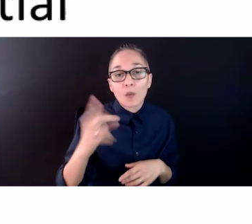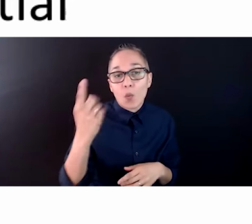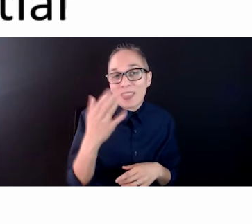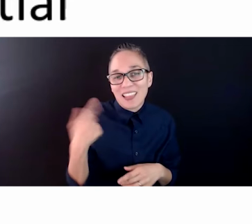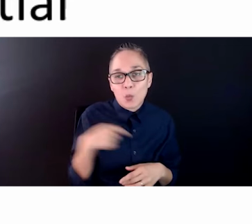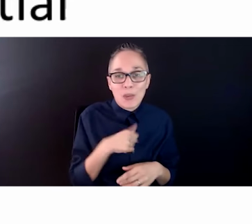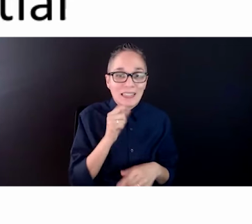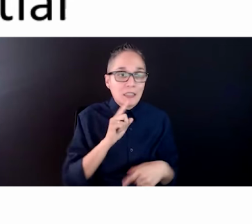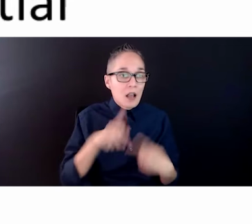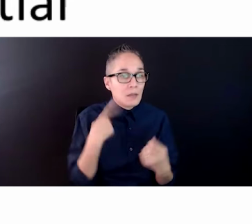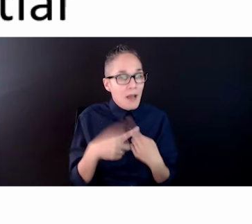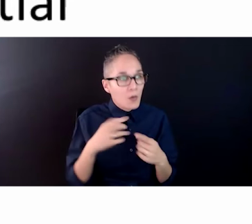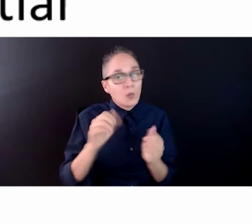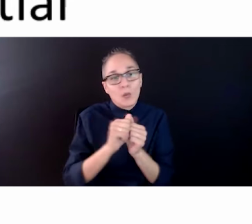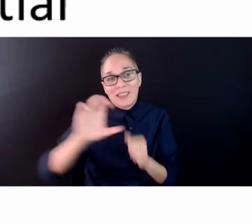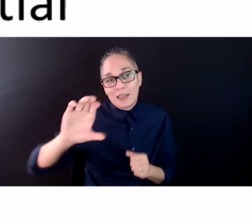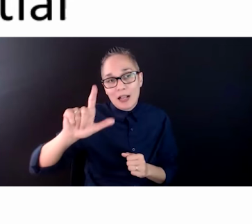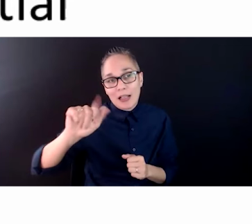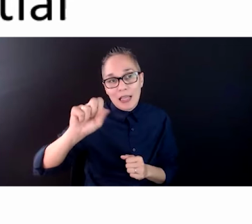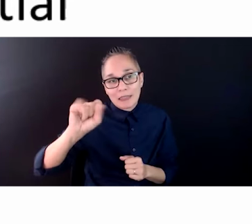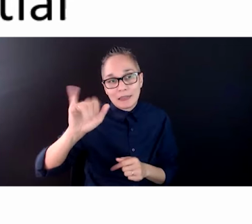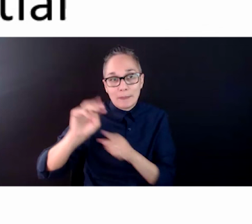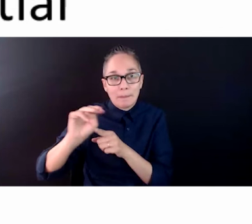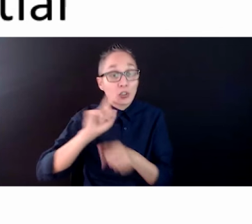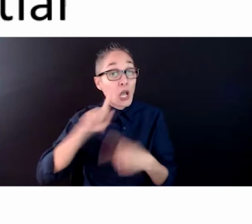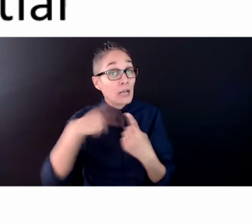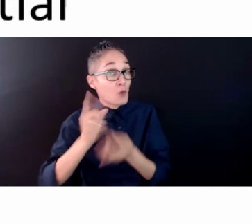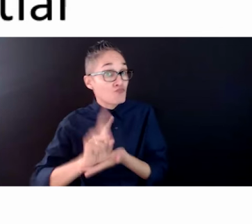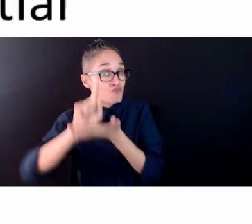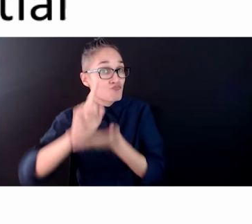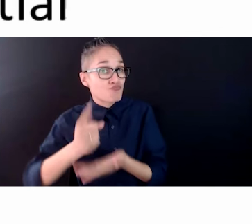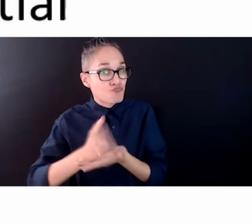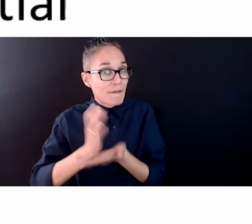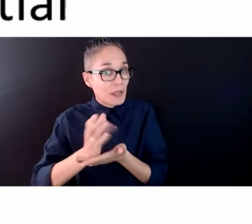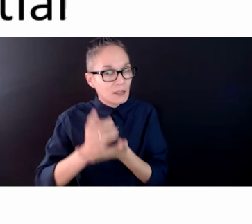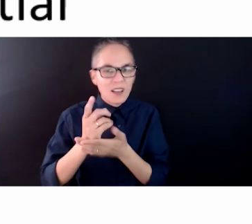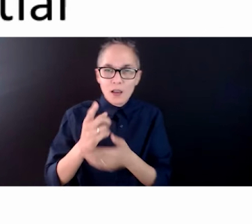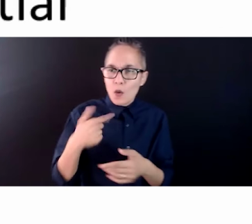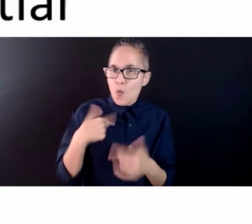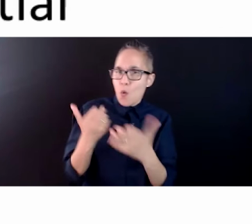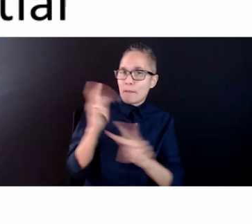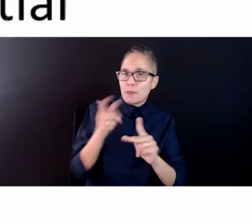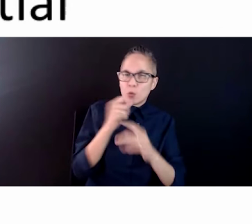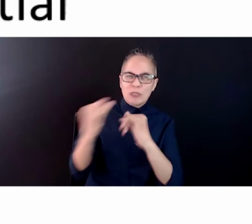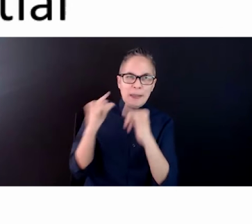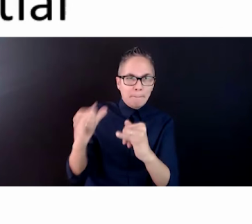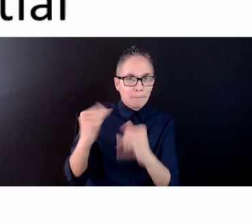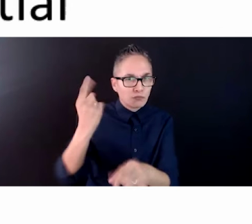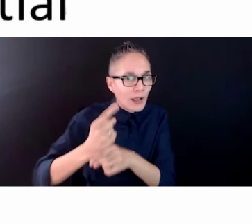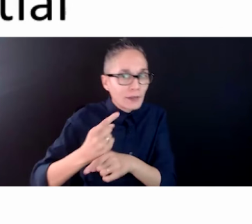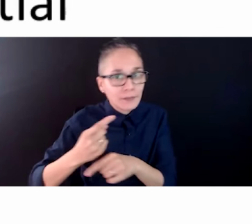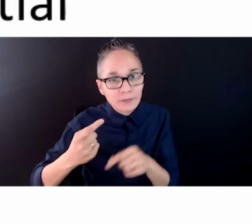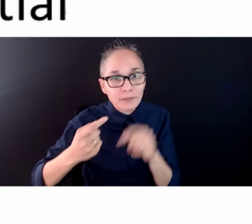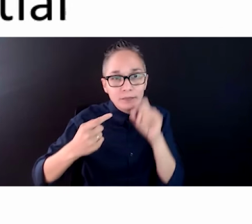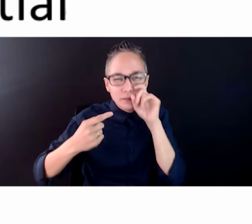of captured with classism, is this baked in provincialism, right? Which is that we like people who are like us. And so, It's